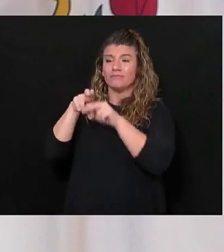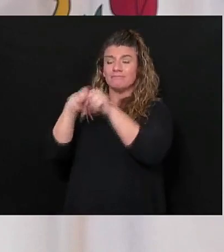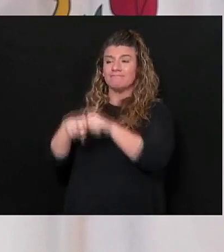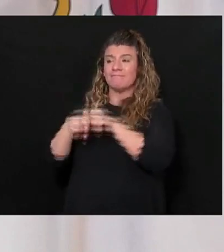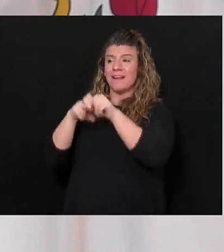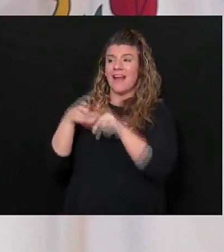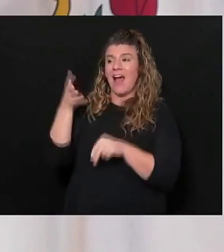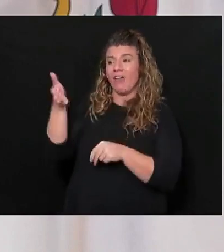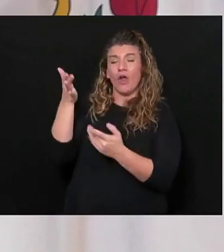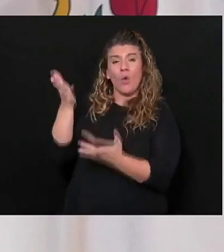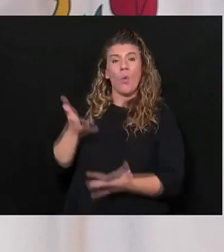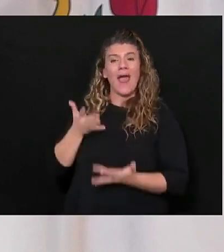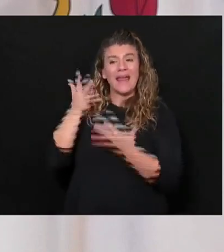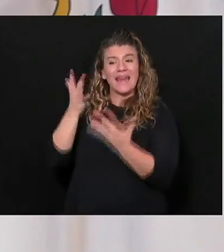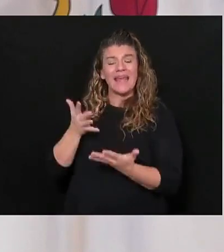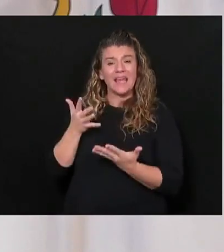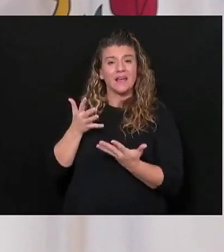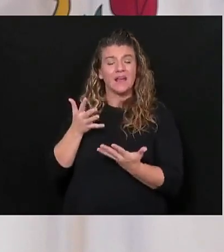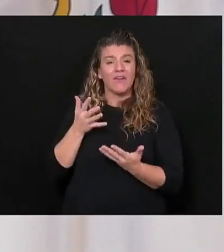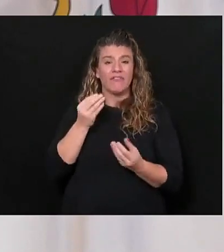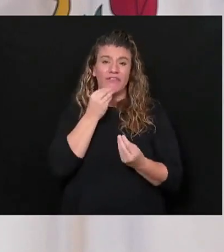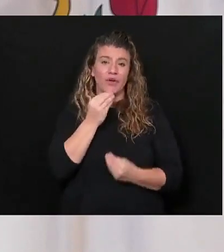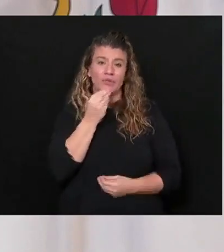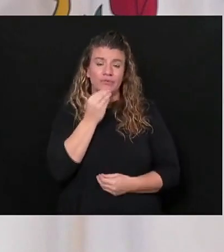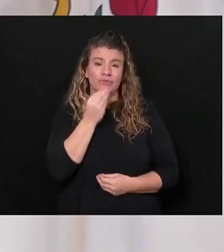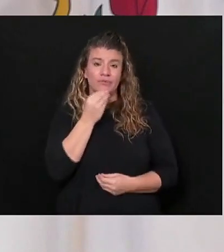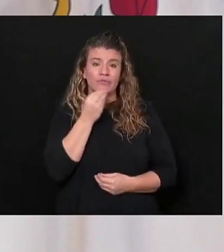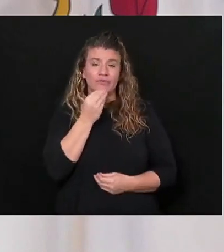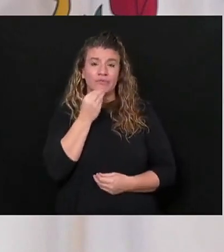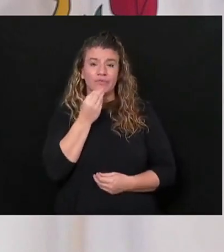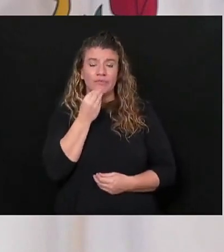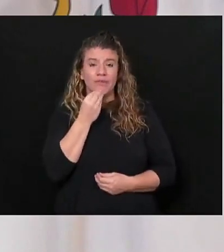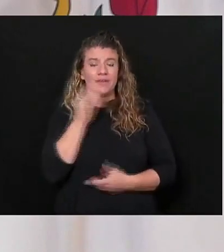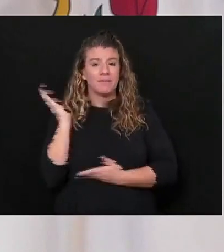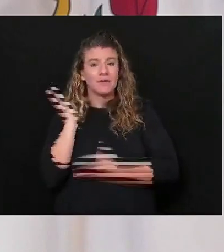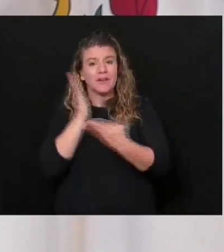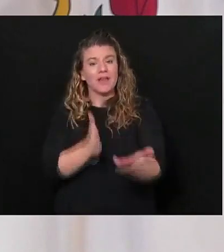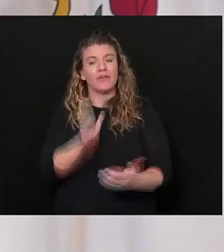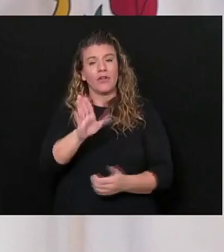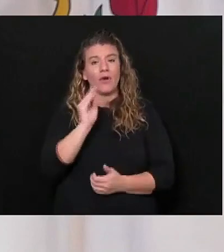waiting maybe on a warm meal that's coming from our senior services.